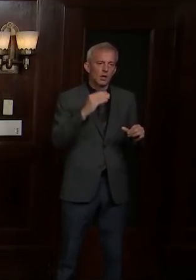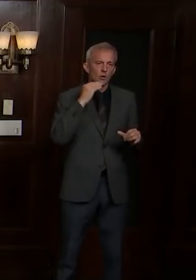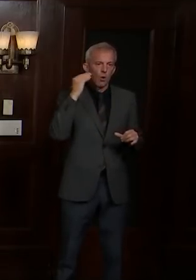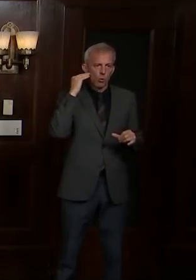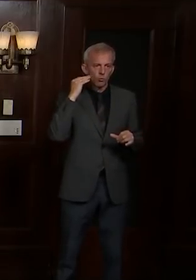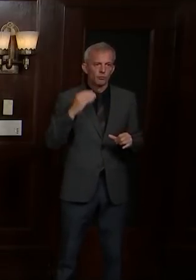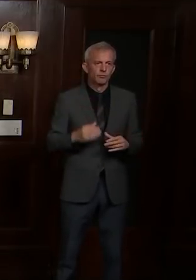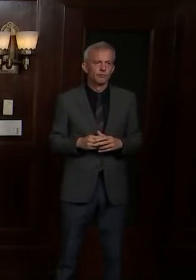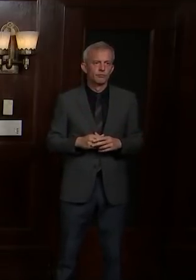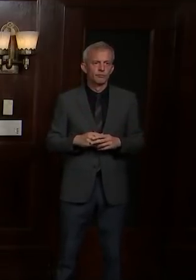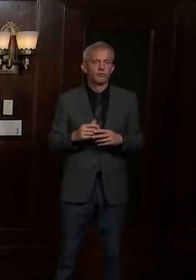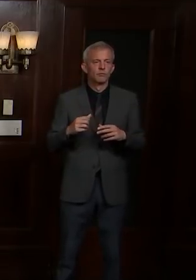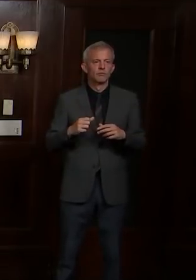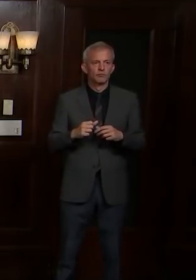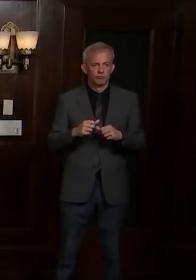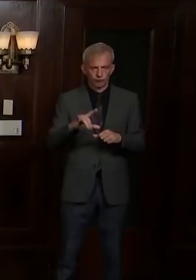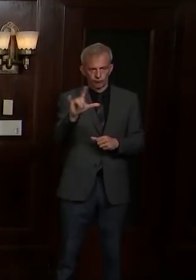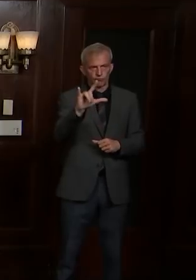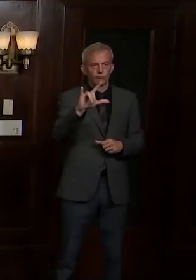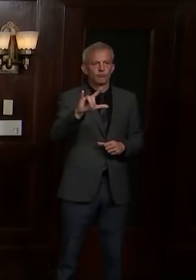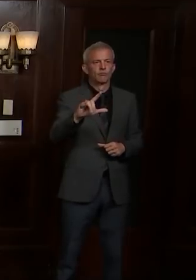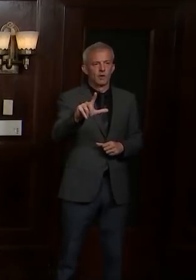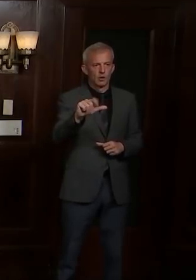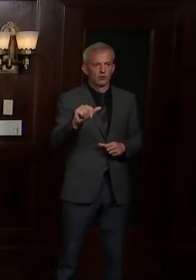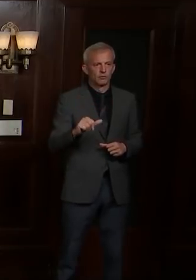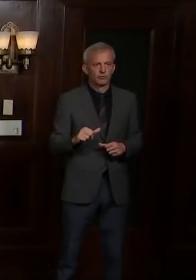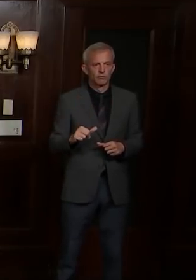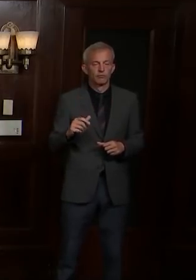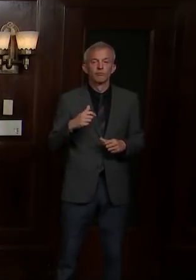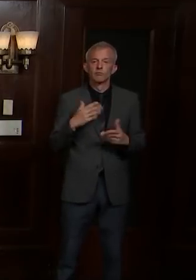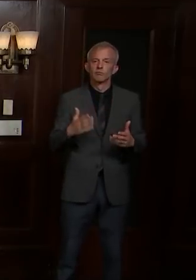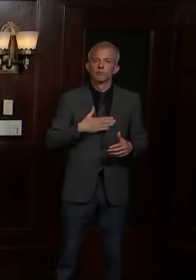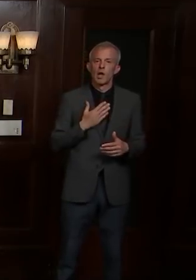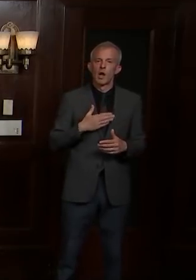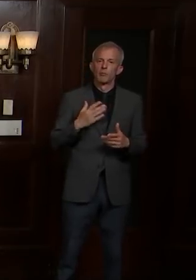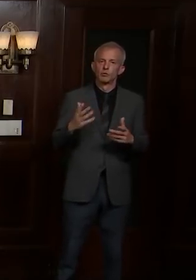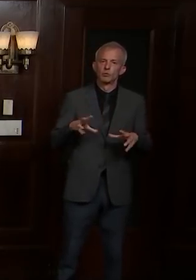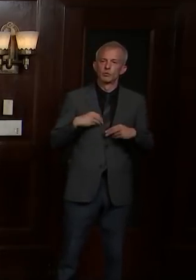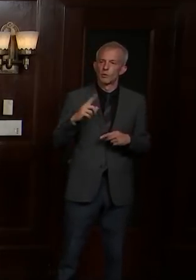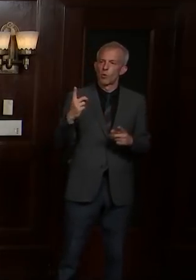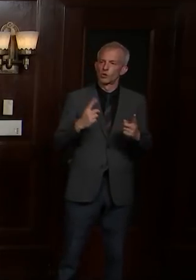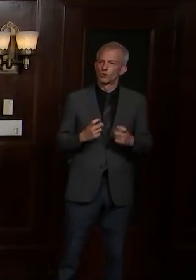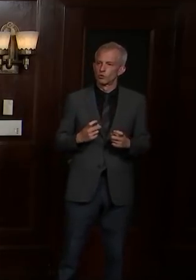home. Strength and love, Los Angeles. With that, we'd be happy to answer questions.